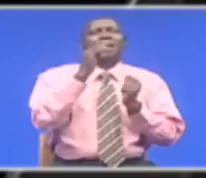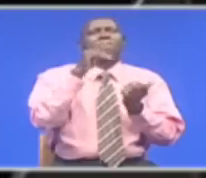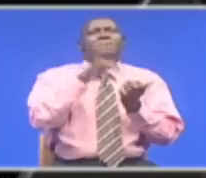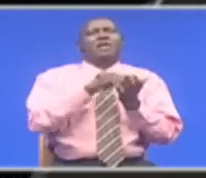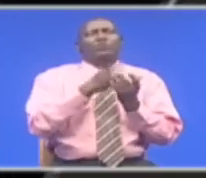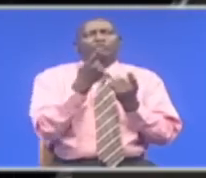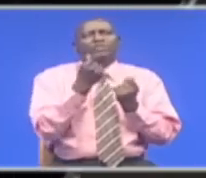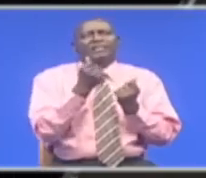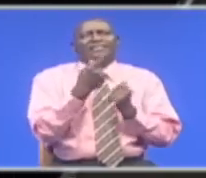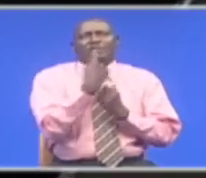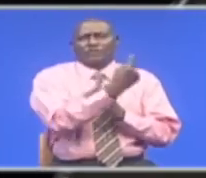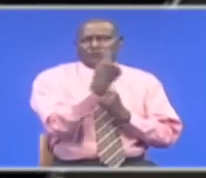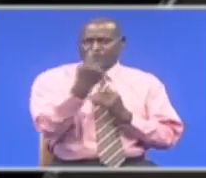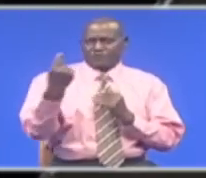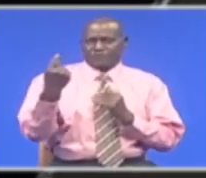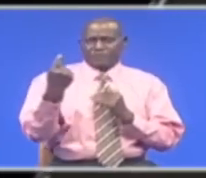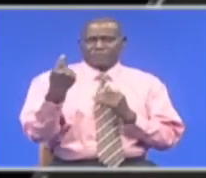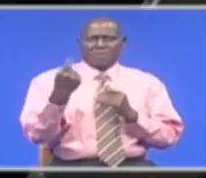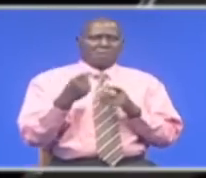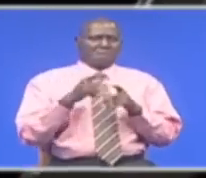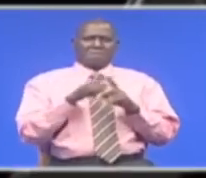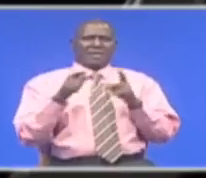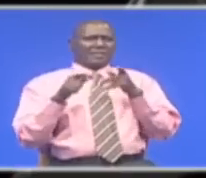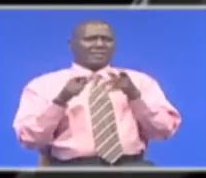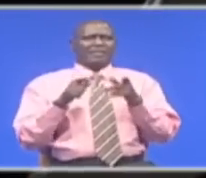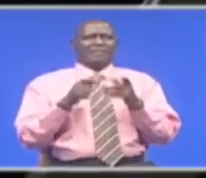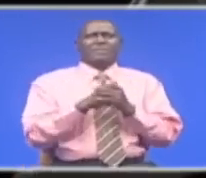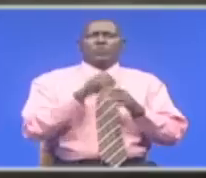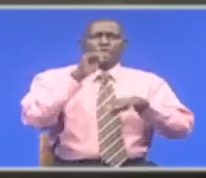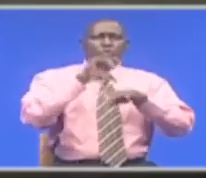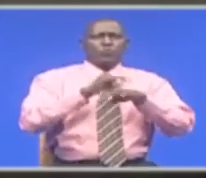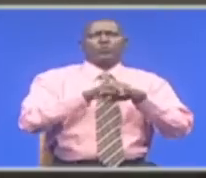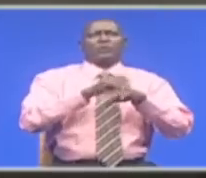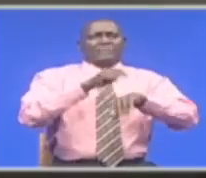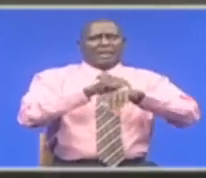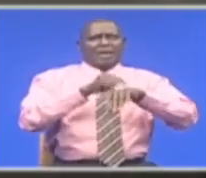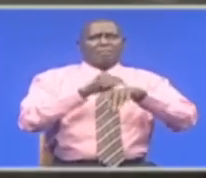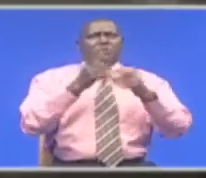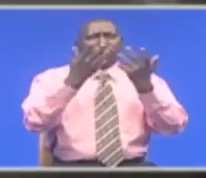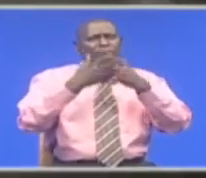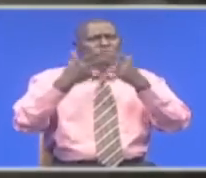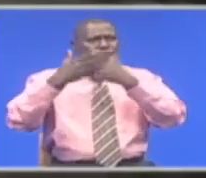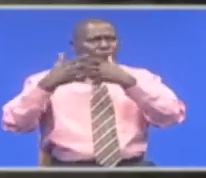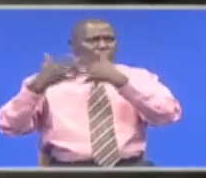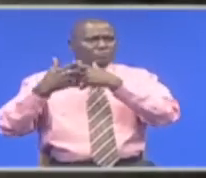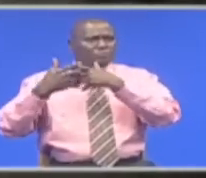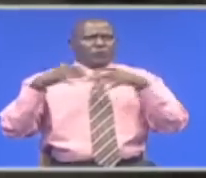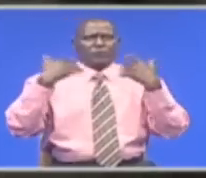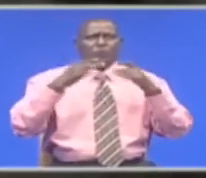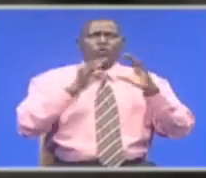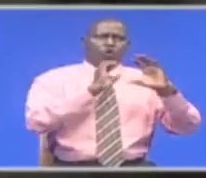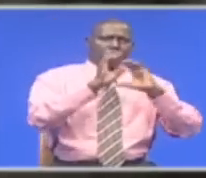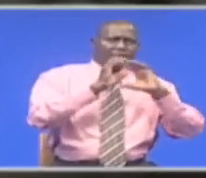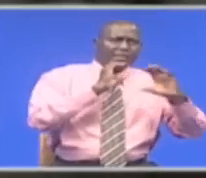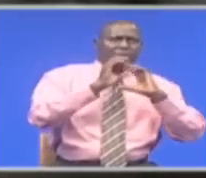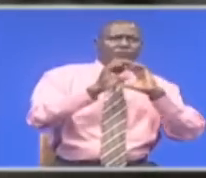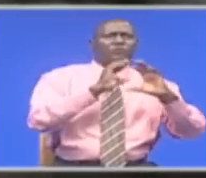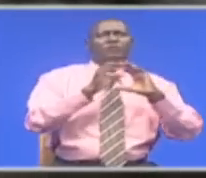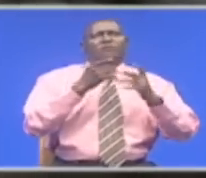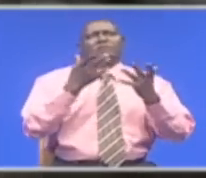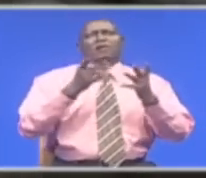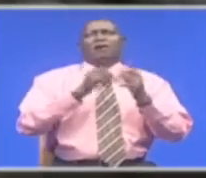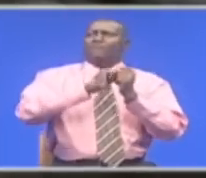that the expense cannot be compared to the efficiency and time saving that comes with it, especially since the robots can still communicate regardless of how